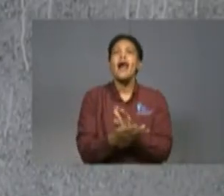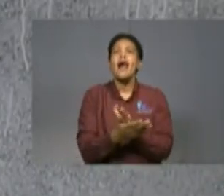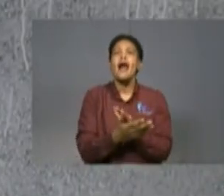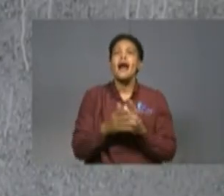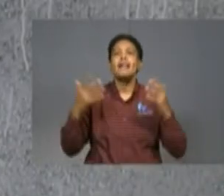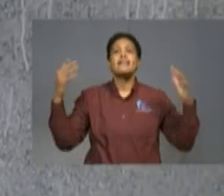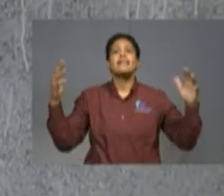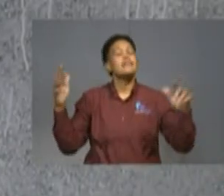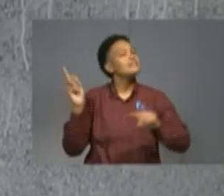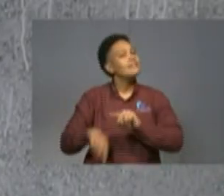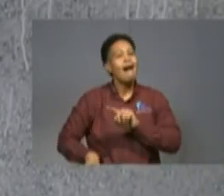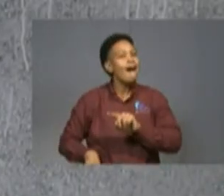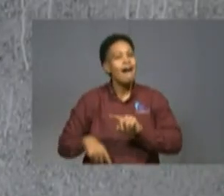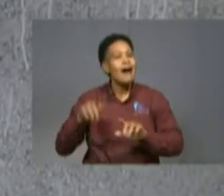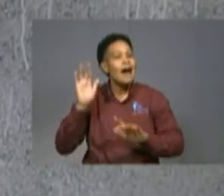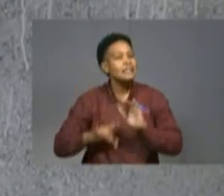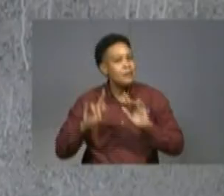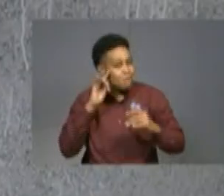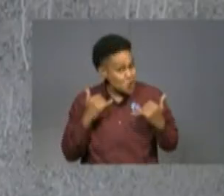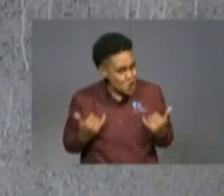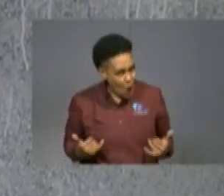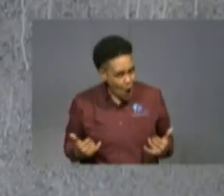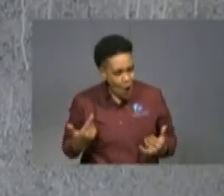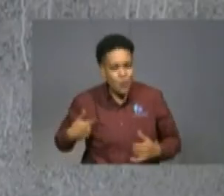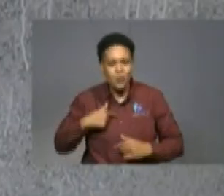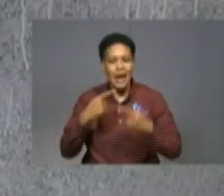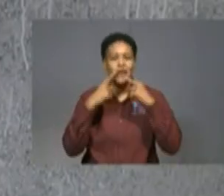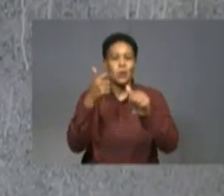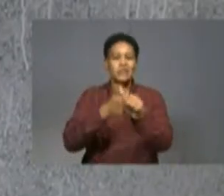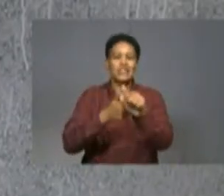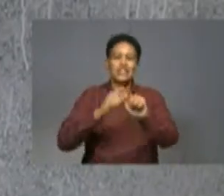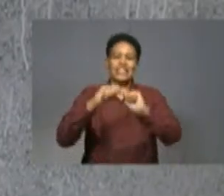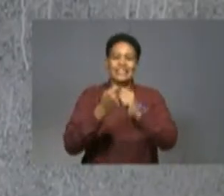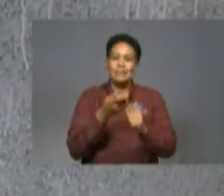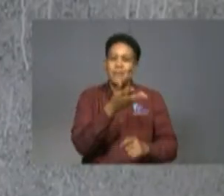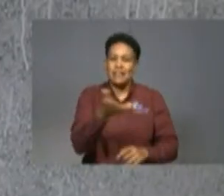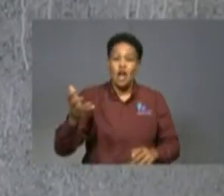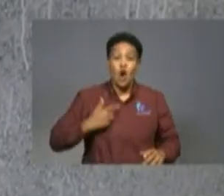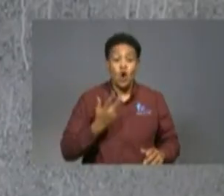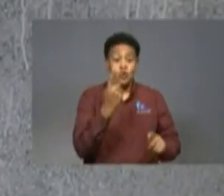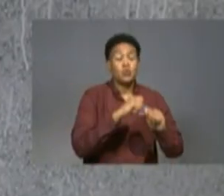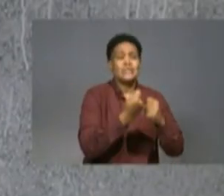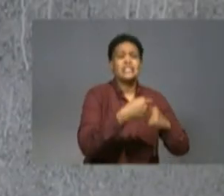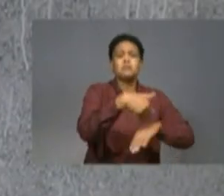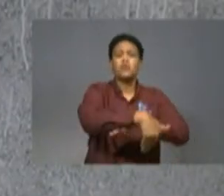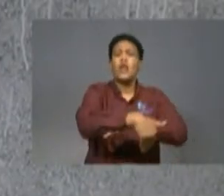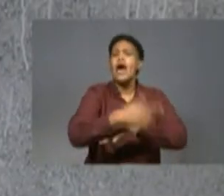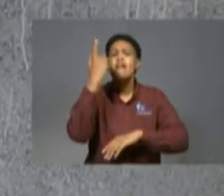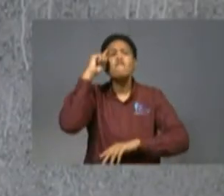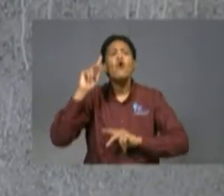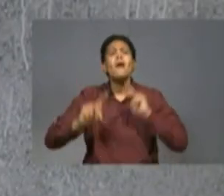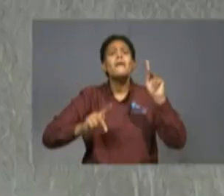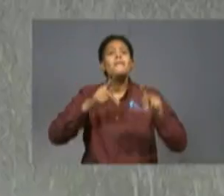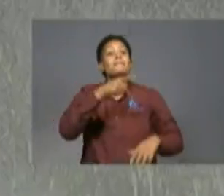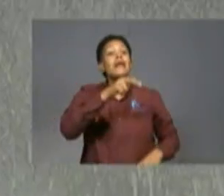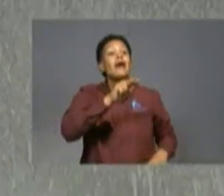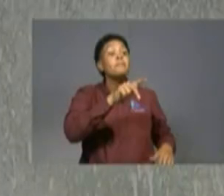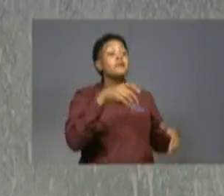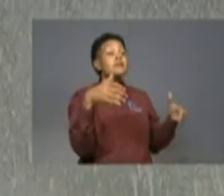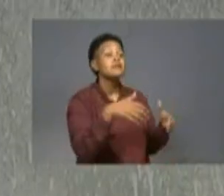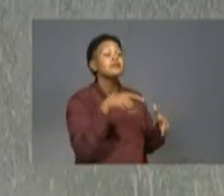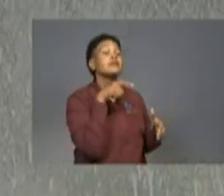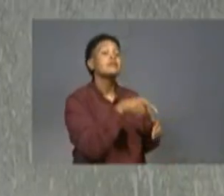debaters, except for now, after we announce each team. Our 2 teams tonight are for the People's National